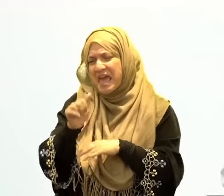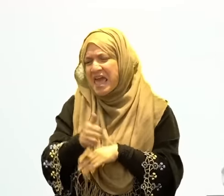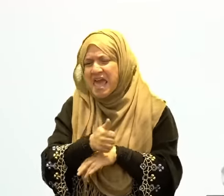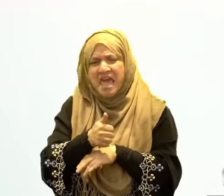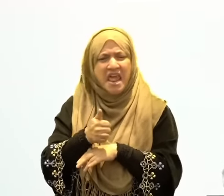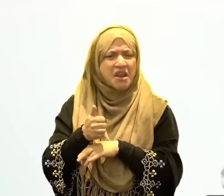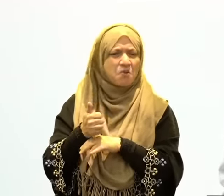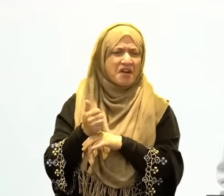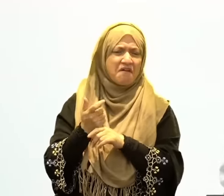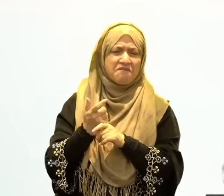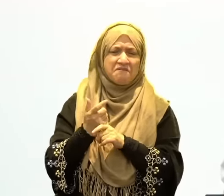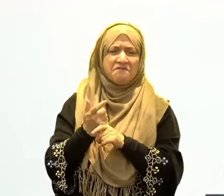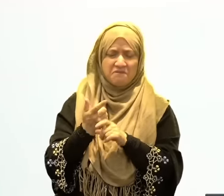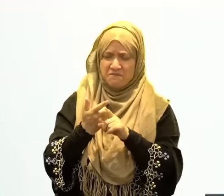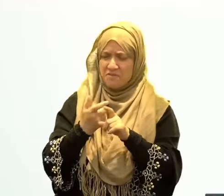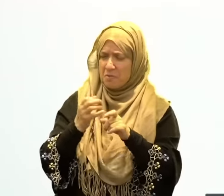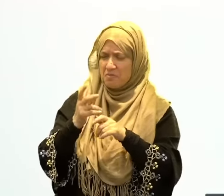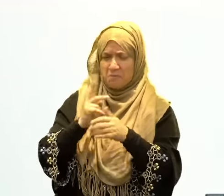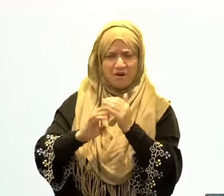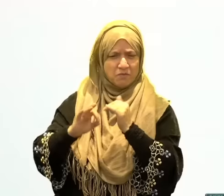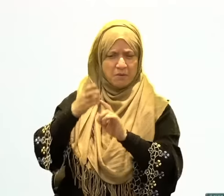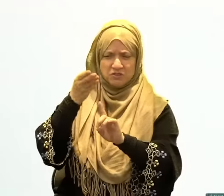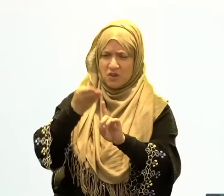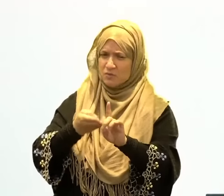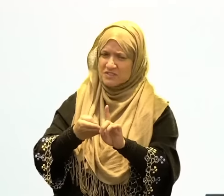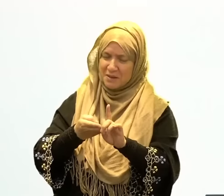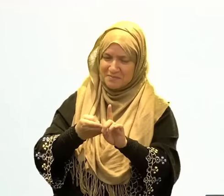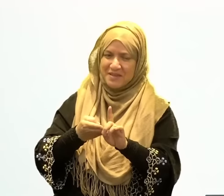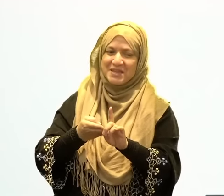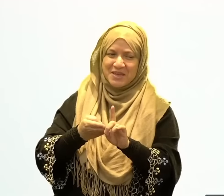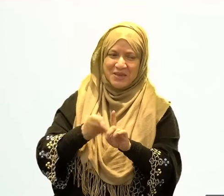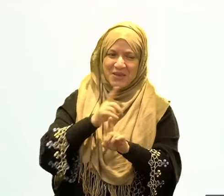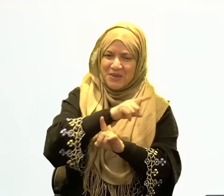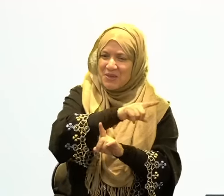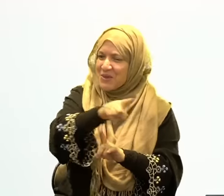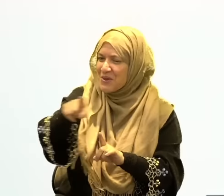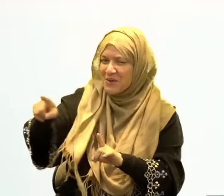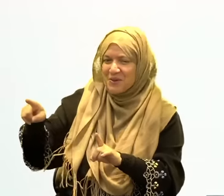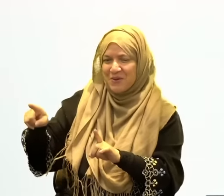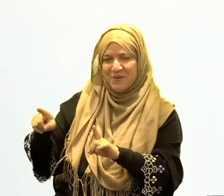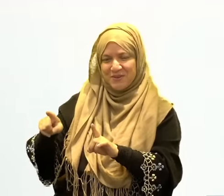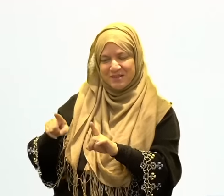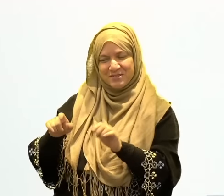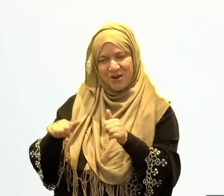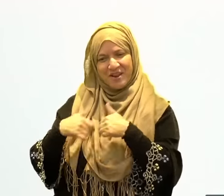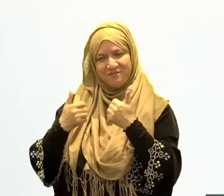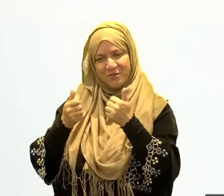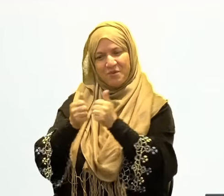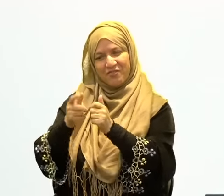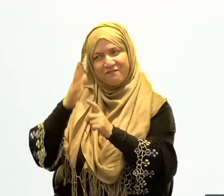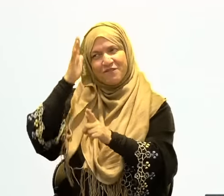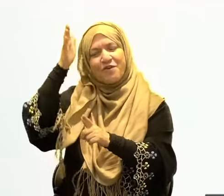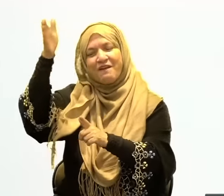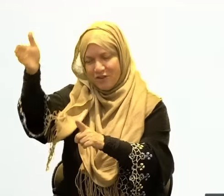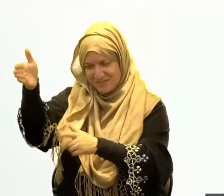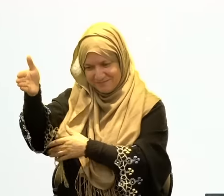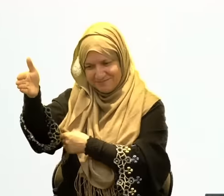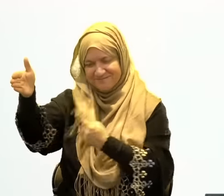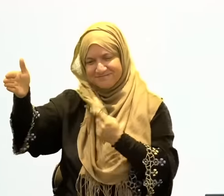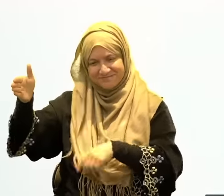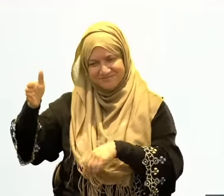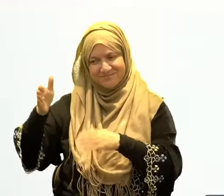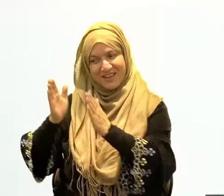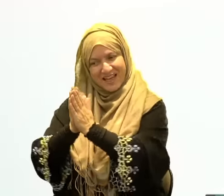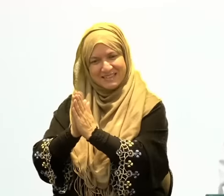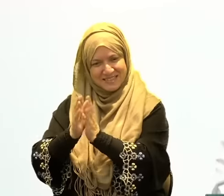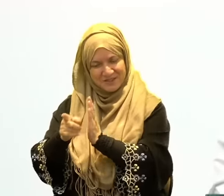but not exclusively to the person in front of him, sallallahu alayhi wa sallam. So he said, Awsini. He said, give me some advice.